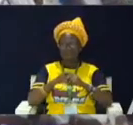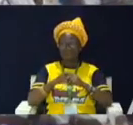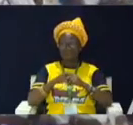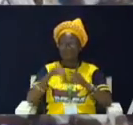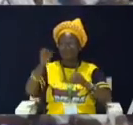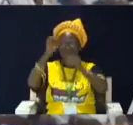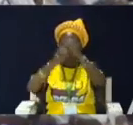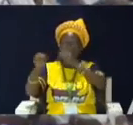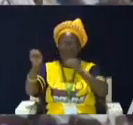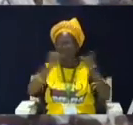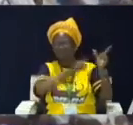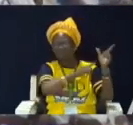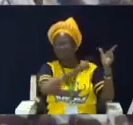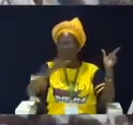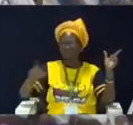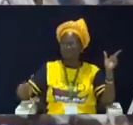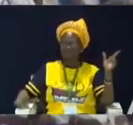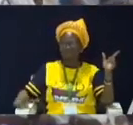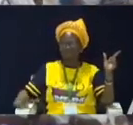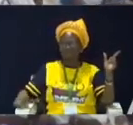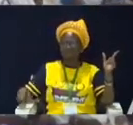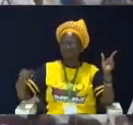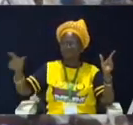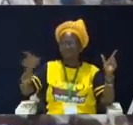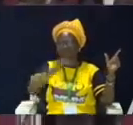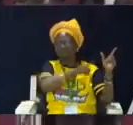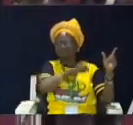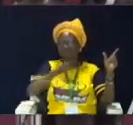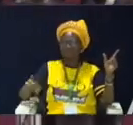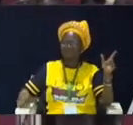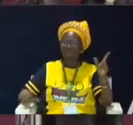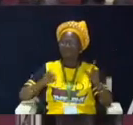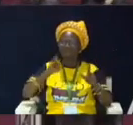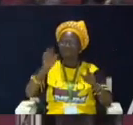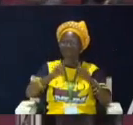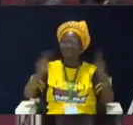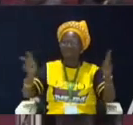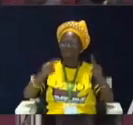Oh Lord. The Lord is very, very good to us.